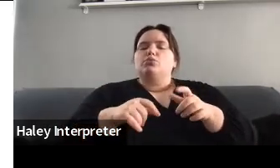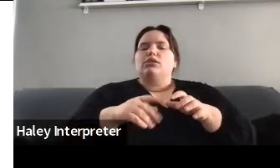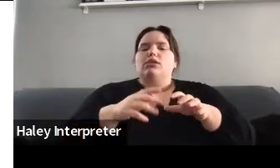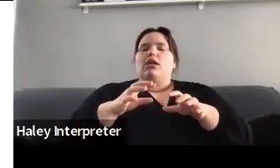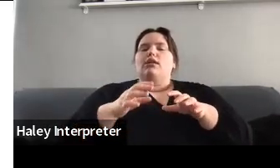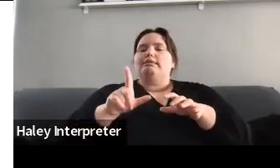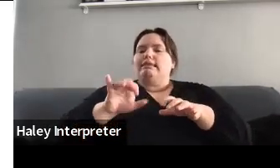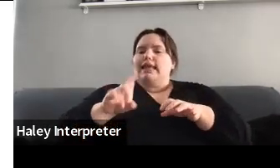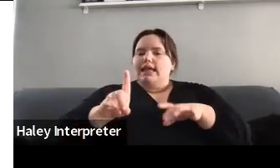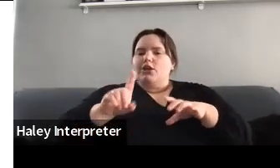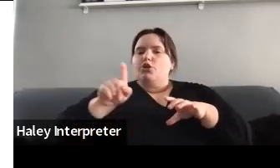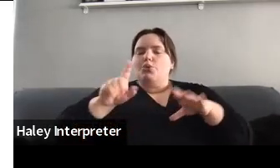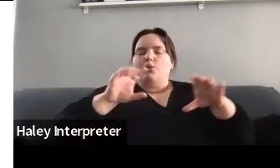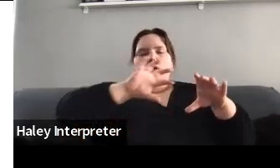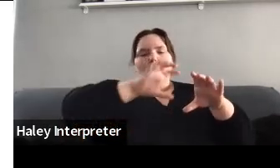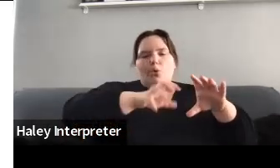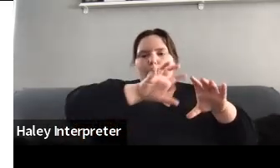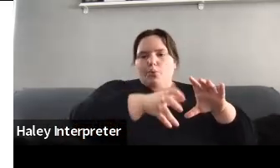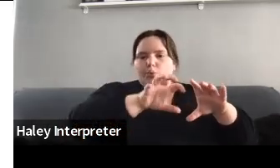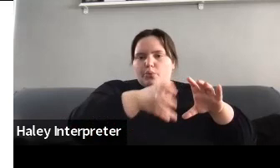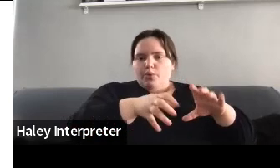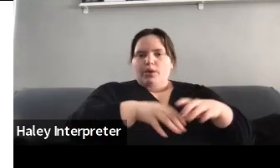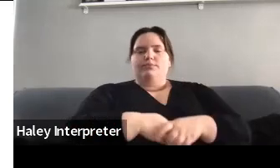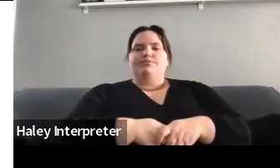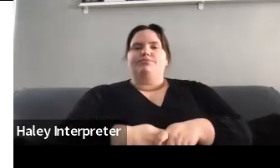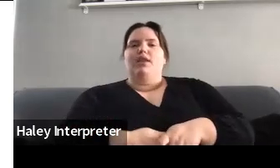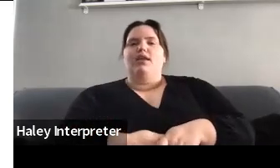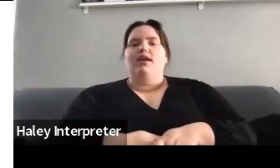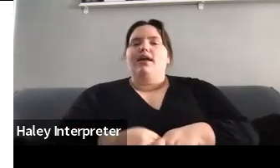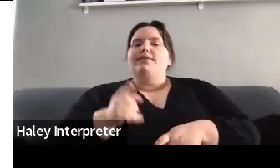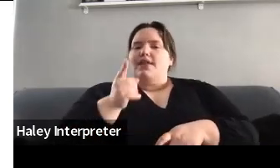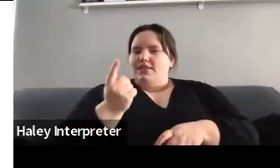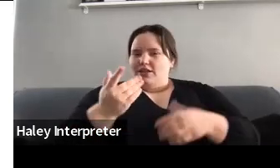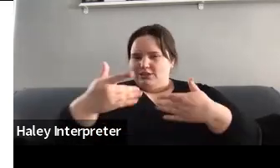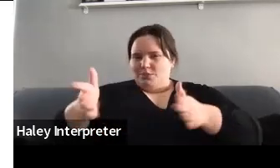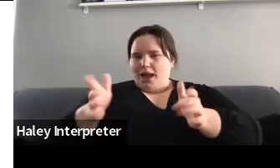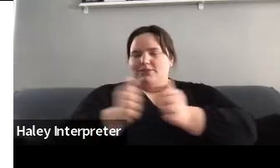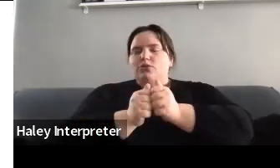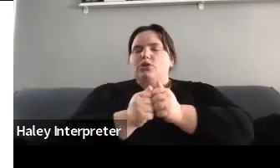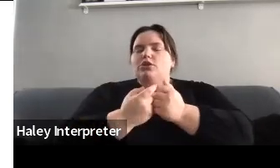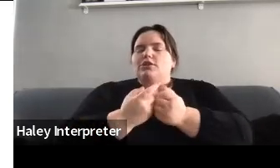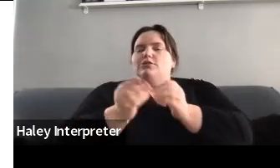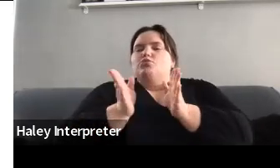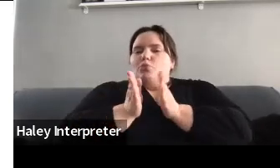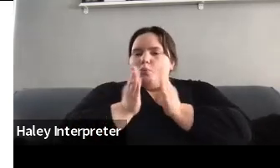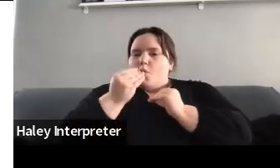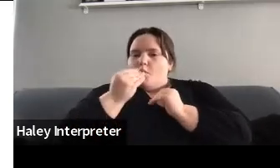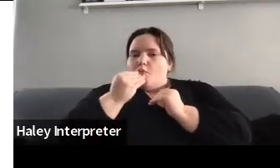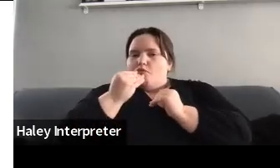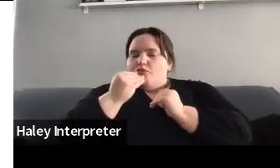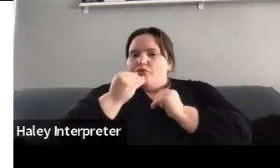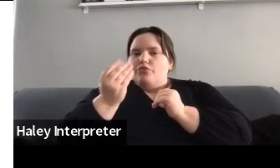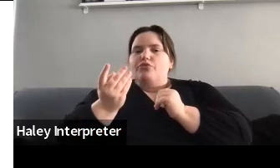Um, Cereal containers with a handle for smaller food. I have a hard time scooping, and sometimes it's easier for me to